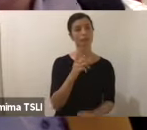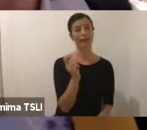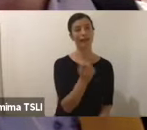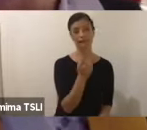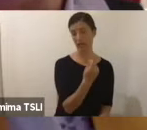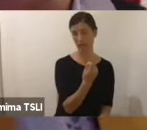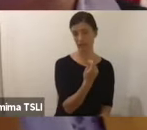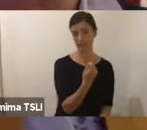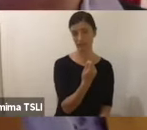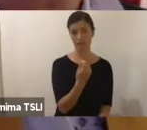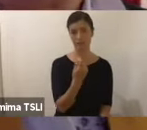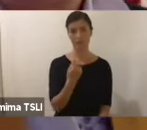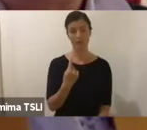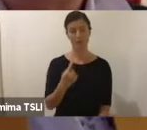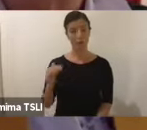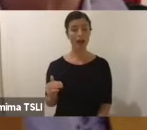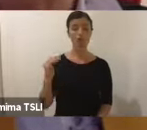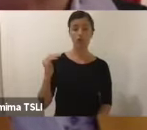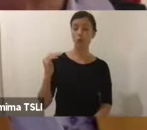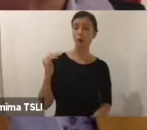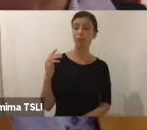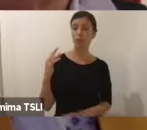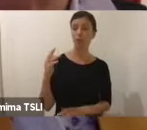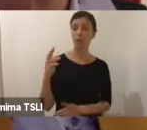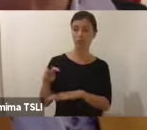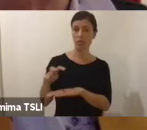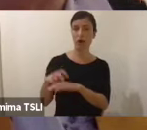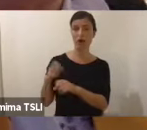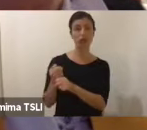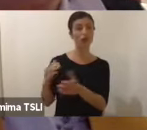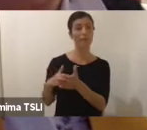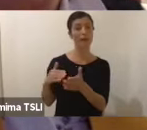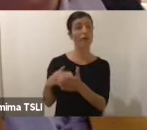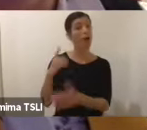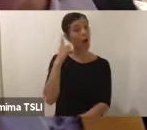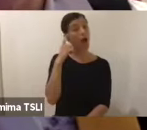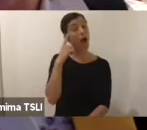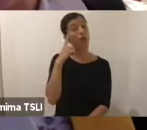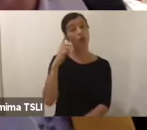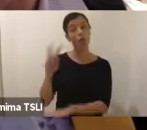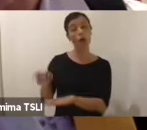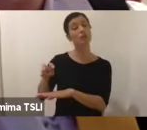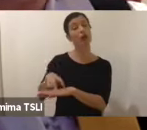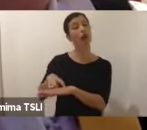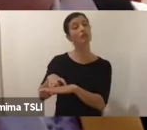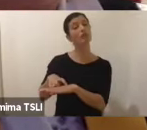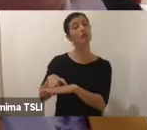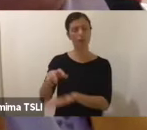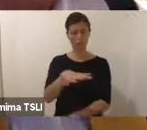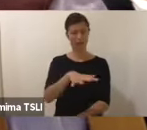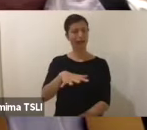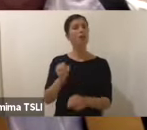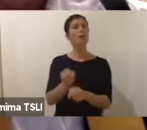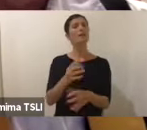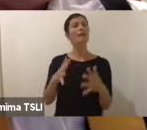basically in a certain kind of way and i grew up in a very mixed area in glasgow in the